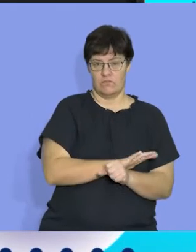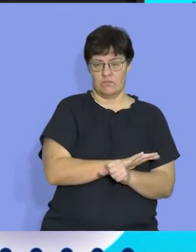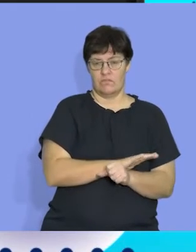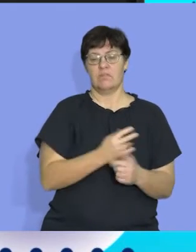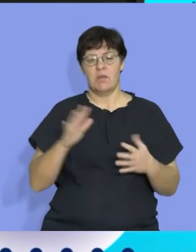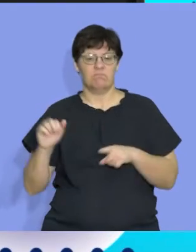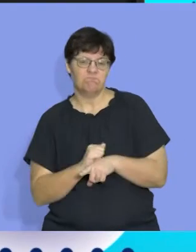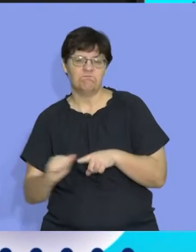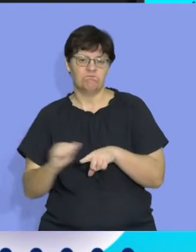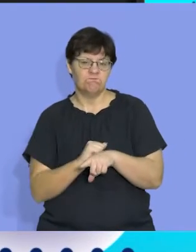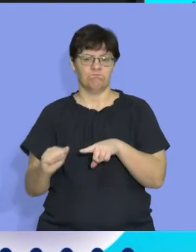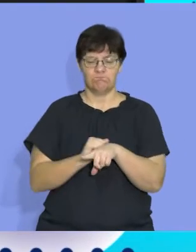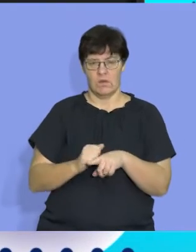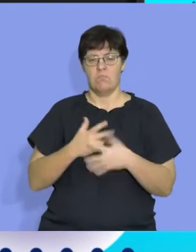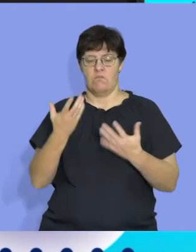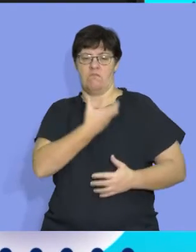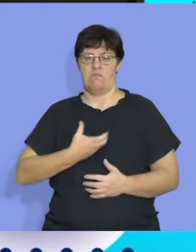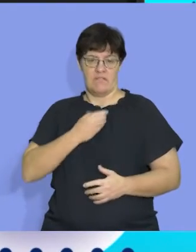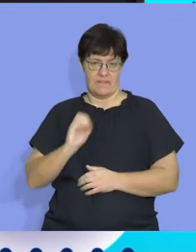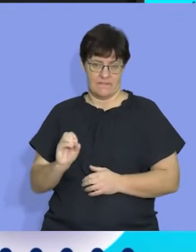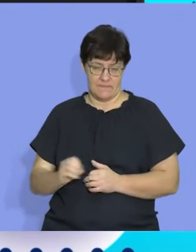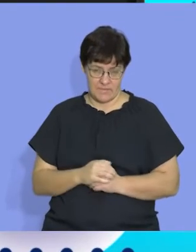more comfortable in as far as responding to